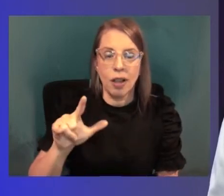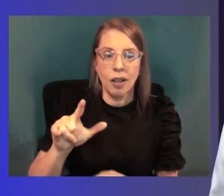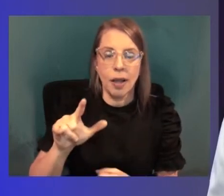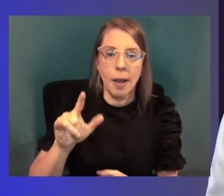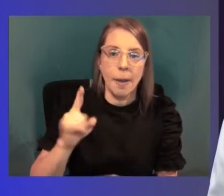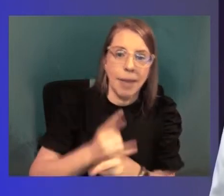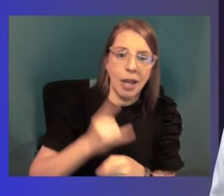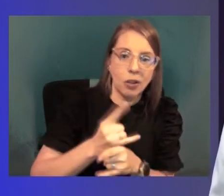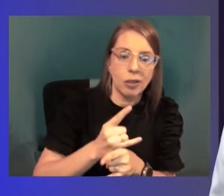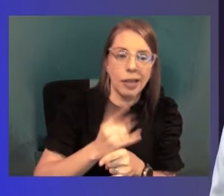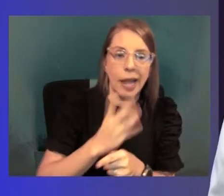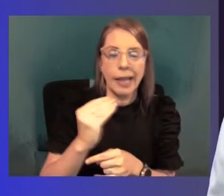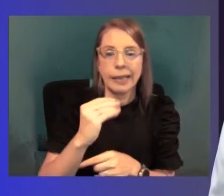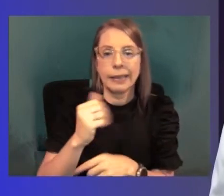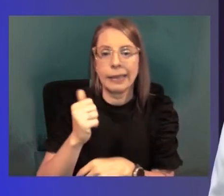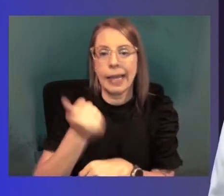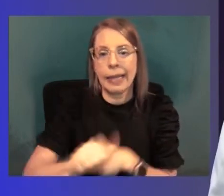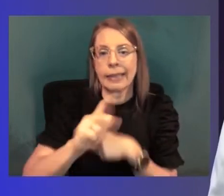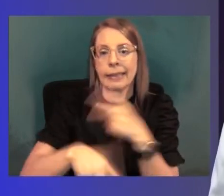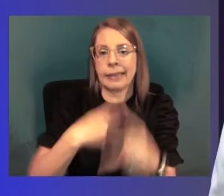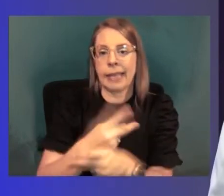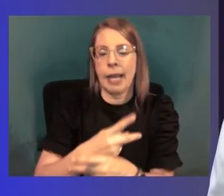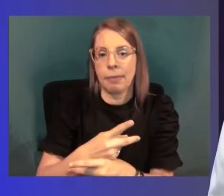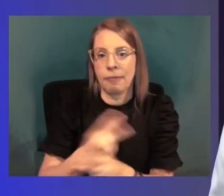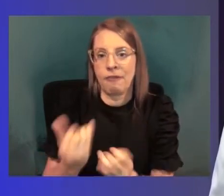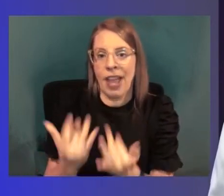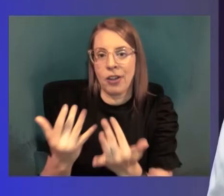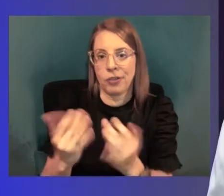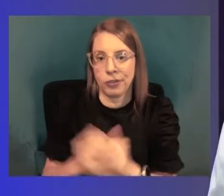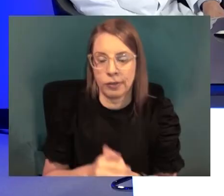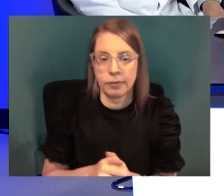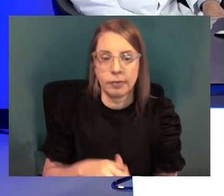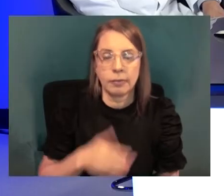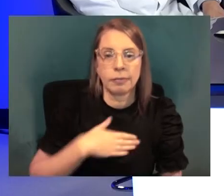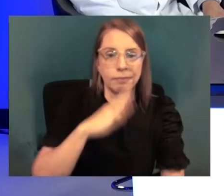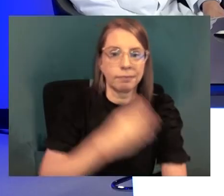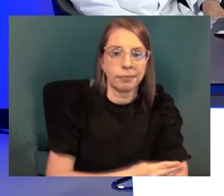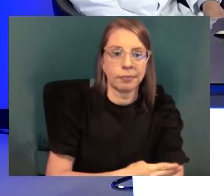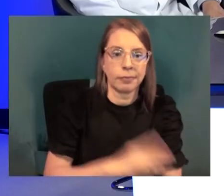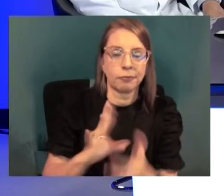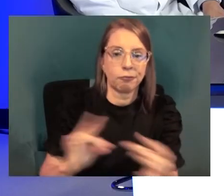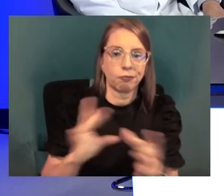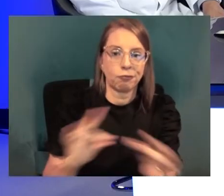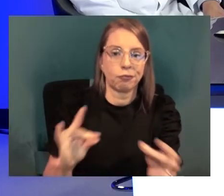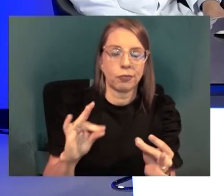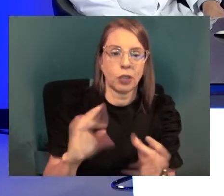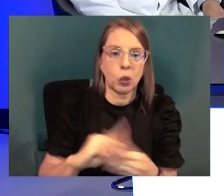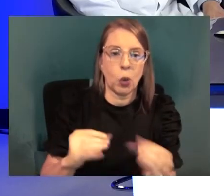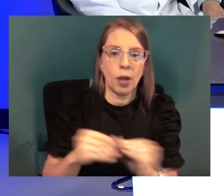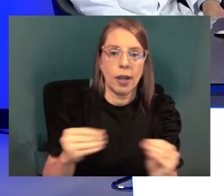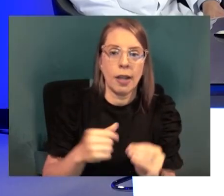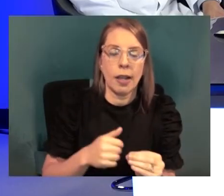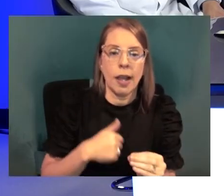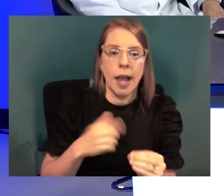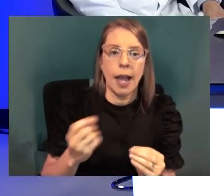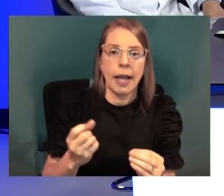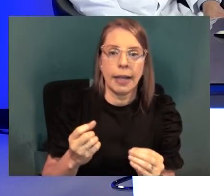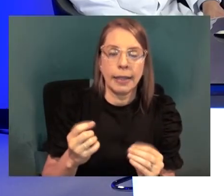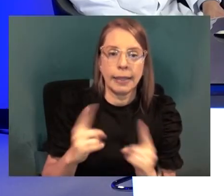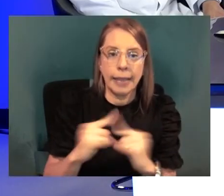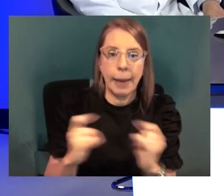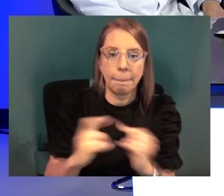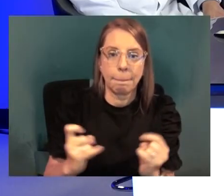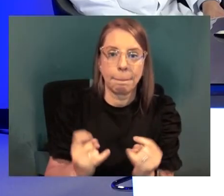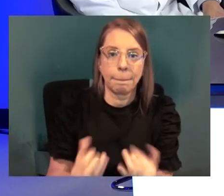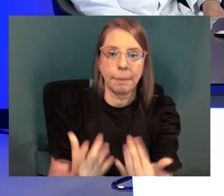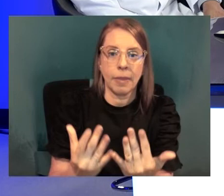type of fires. Yeah, my daughter could tell a story. One time I was at a campfire with her, and I wanted to see how much isopropyl alcohol would burn. And you know what? It burns. What